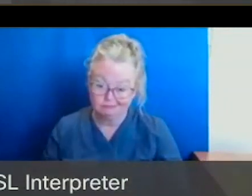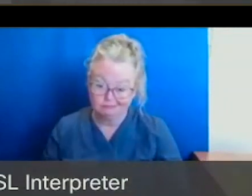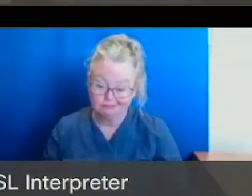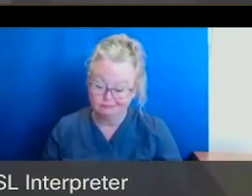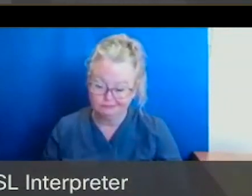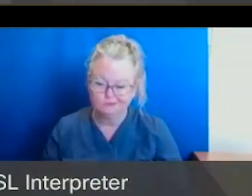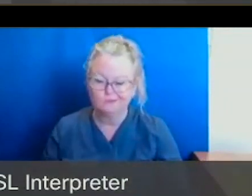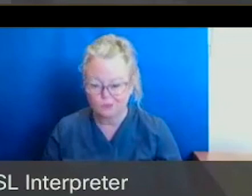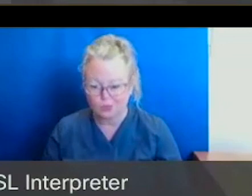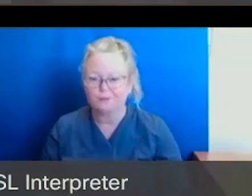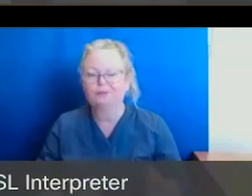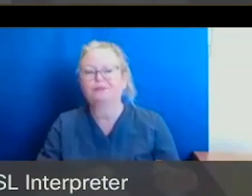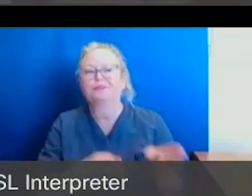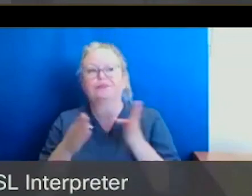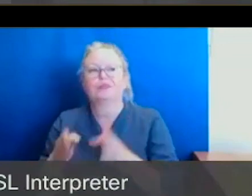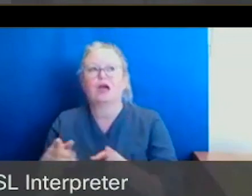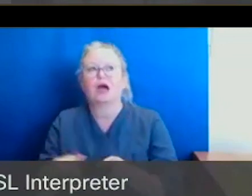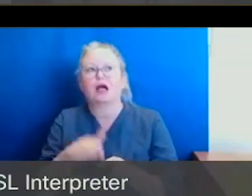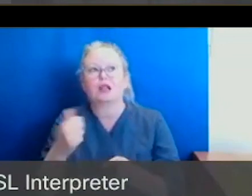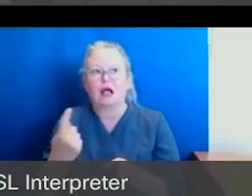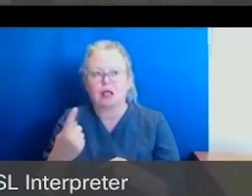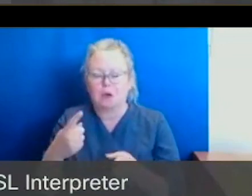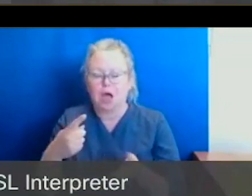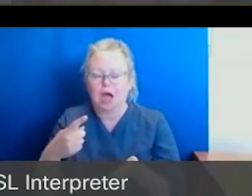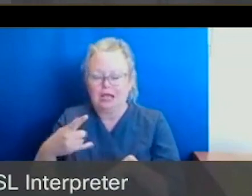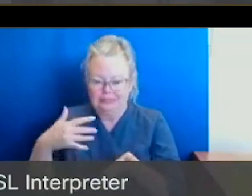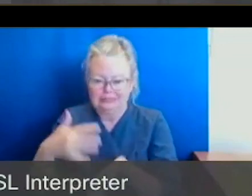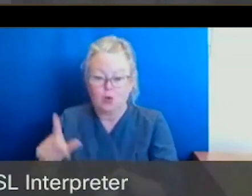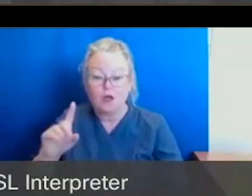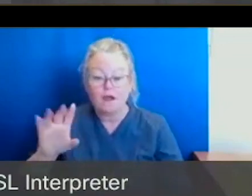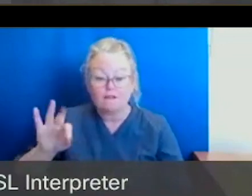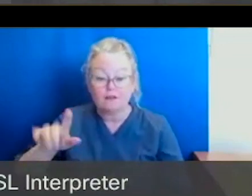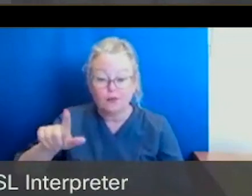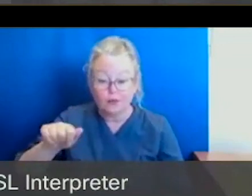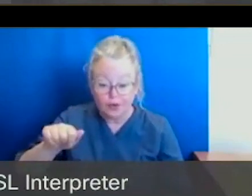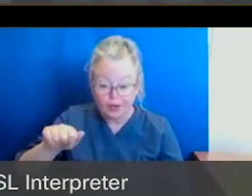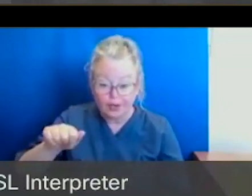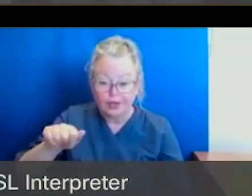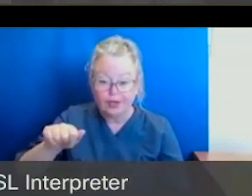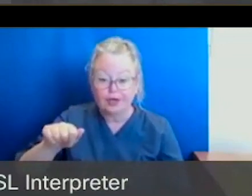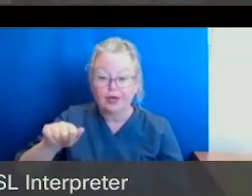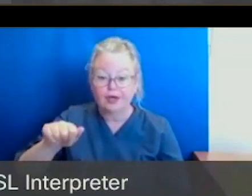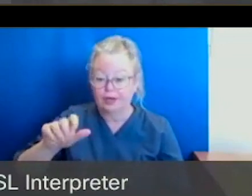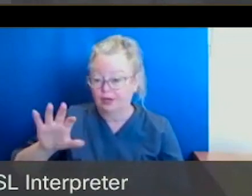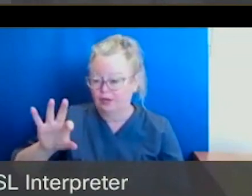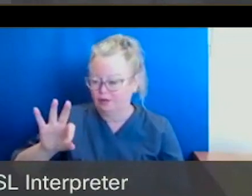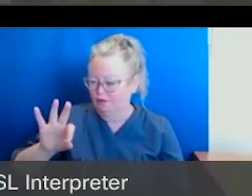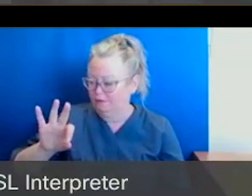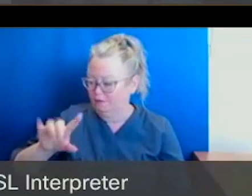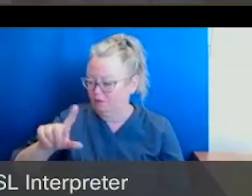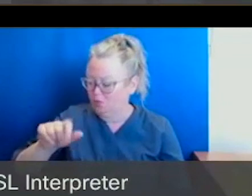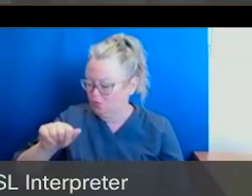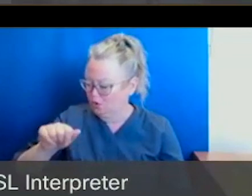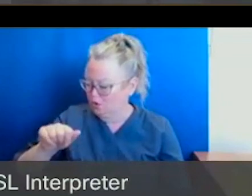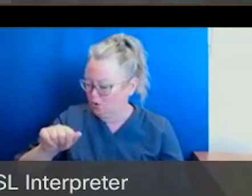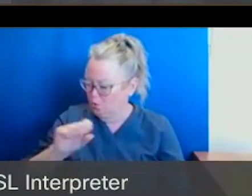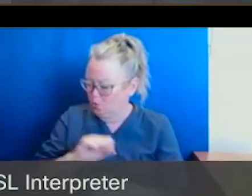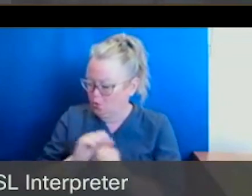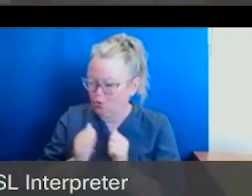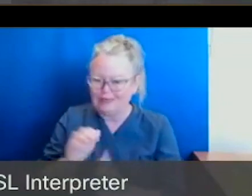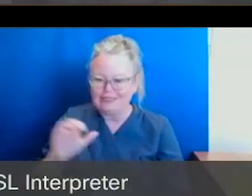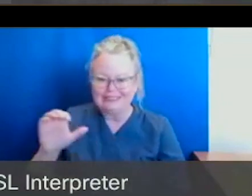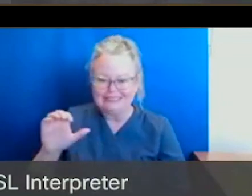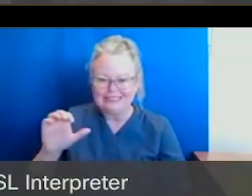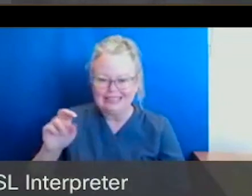Another study looked in Florida. Florida had a program. This was with the research firm